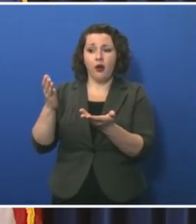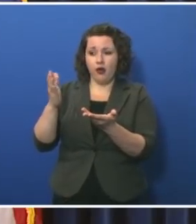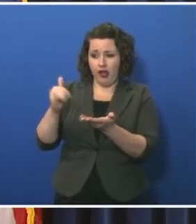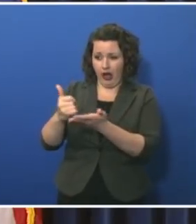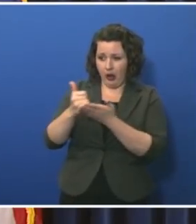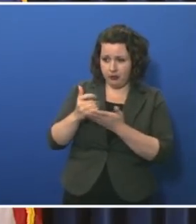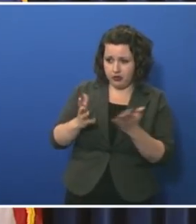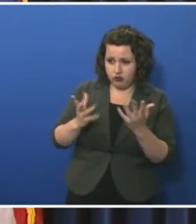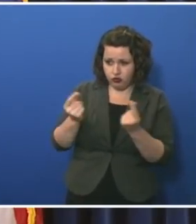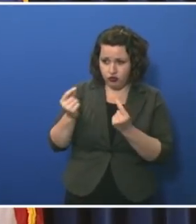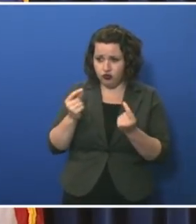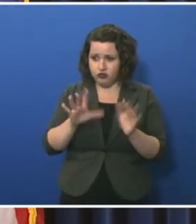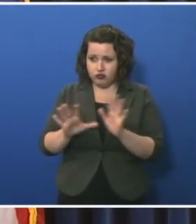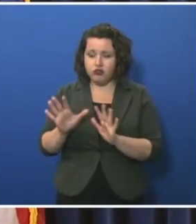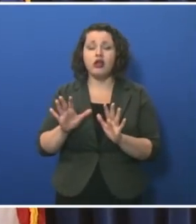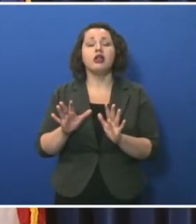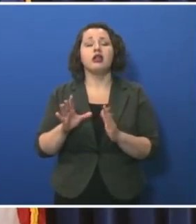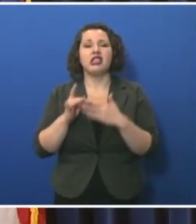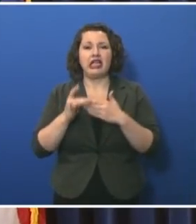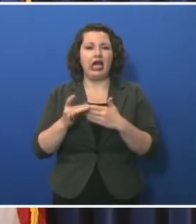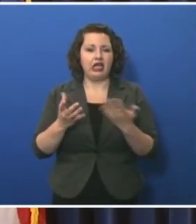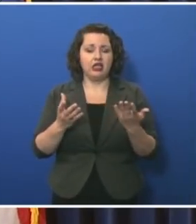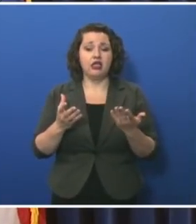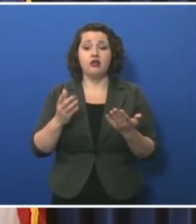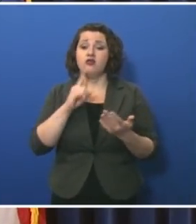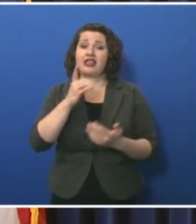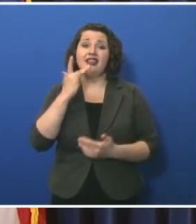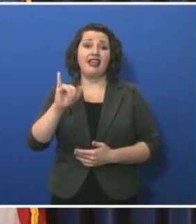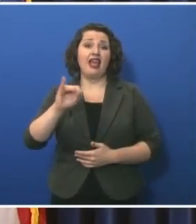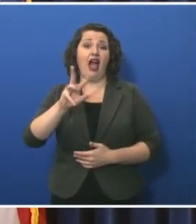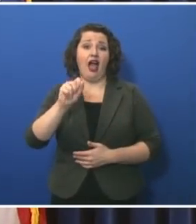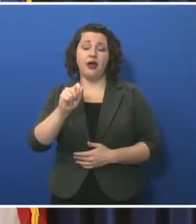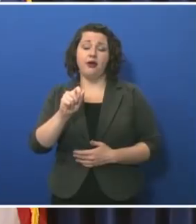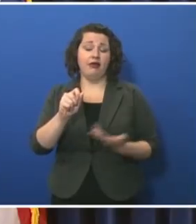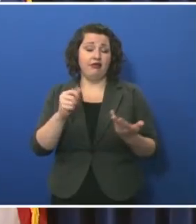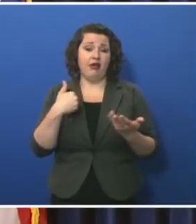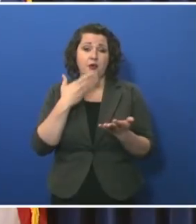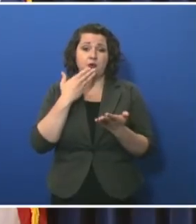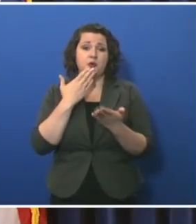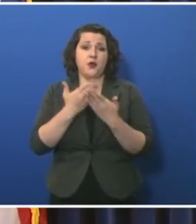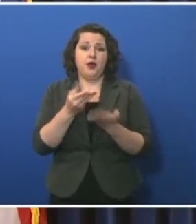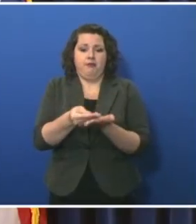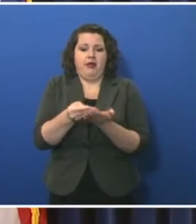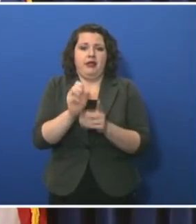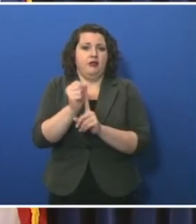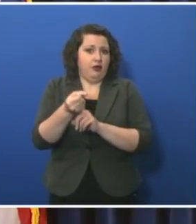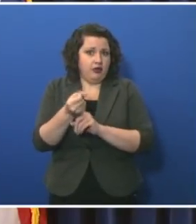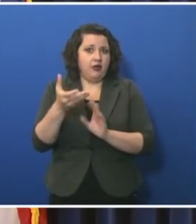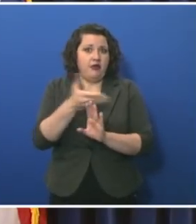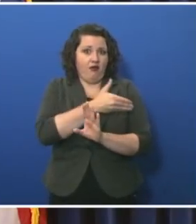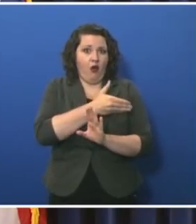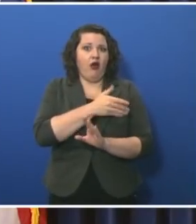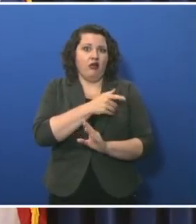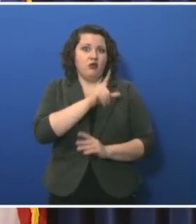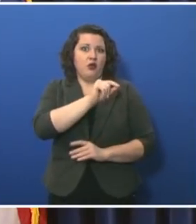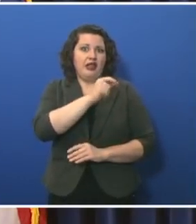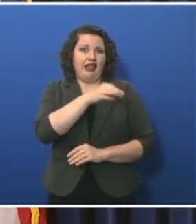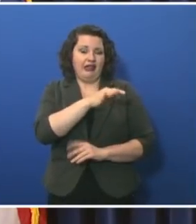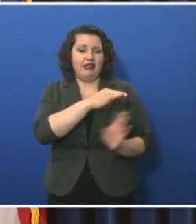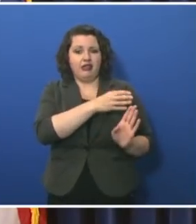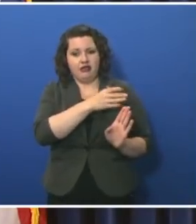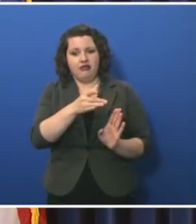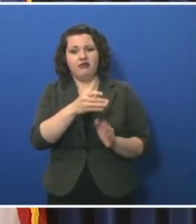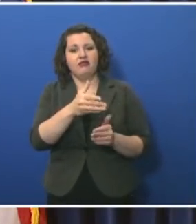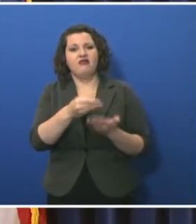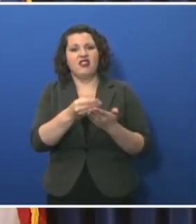do. We're very fortunate that Iowa was in a very good fiscal position. From 2019, we ended the fiscal